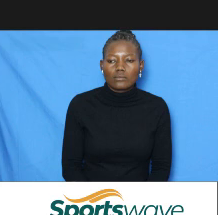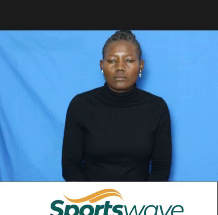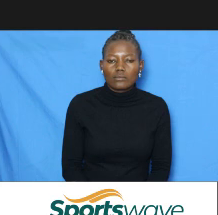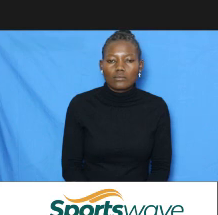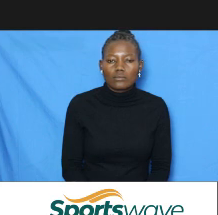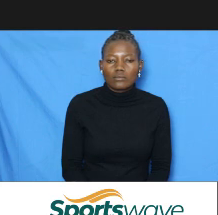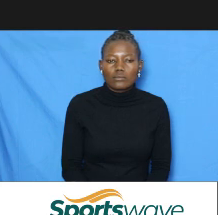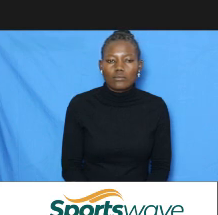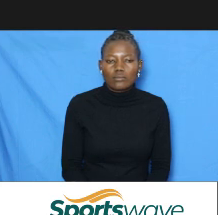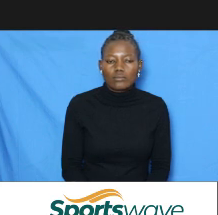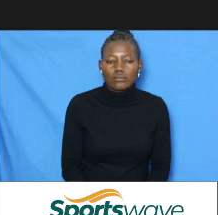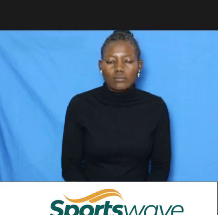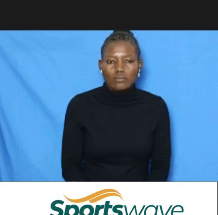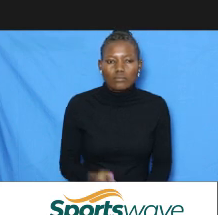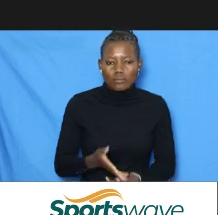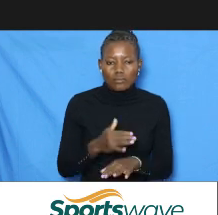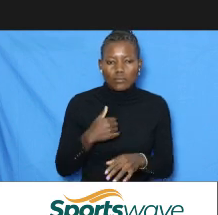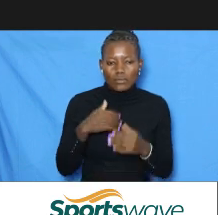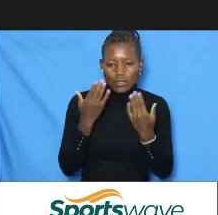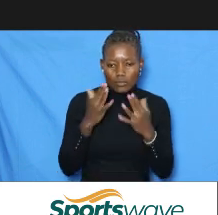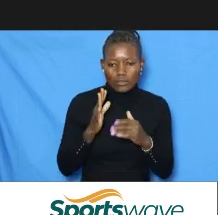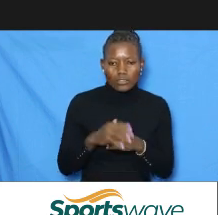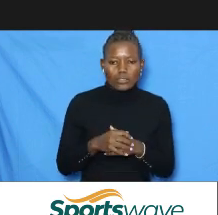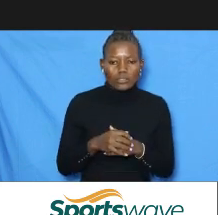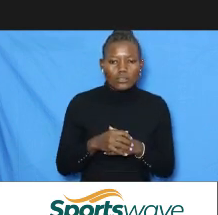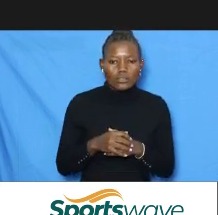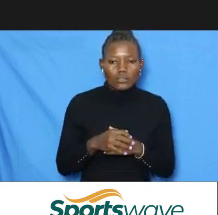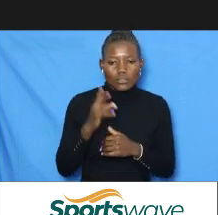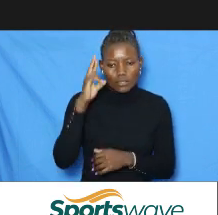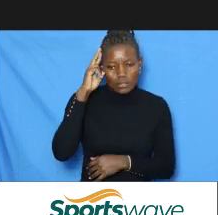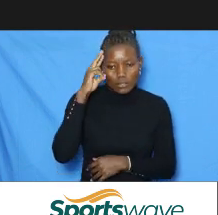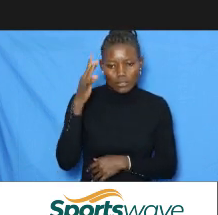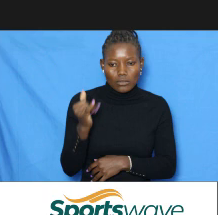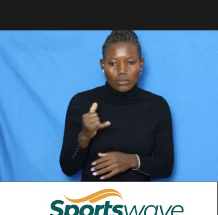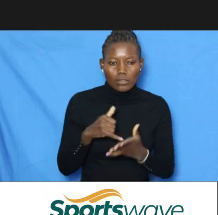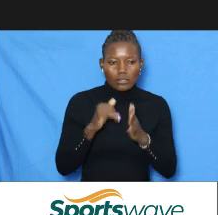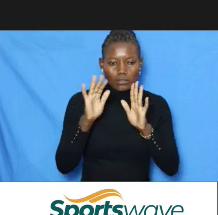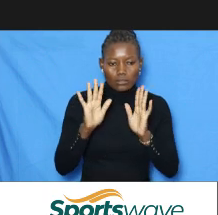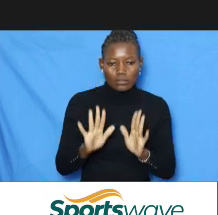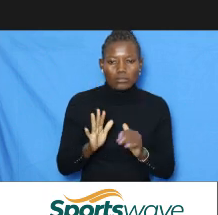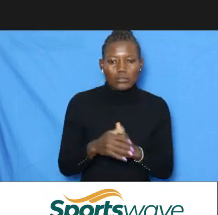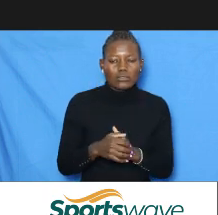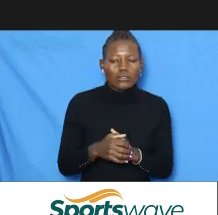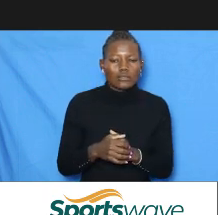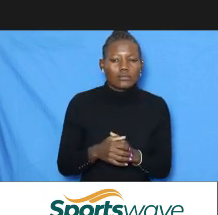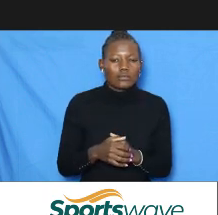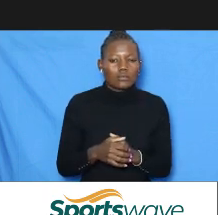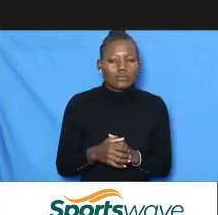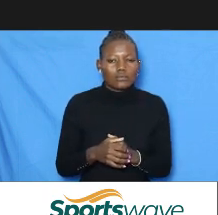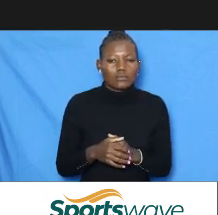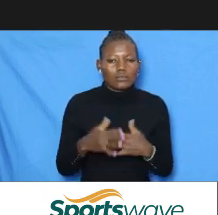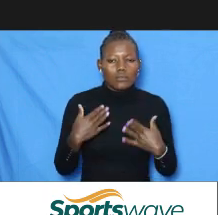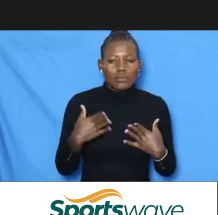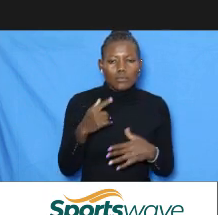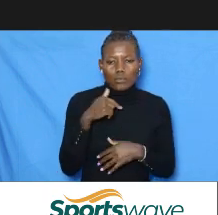And then also before I finish, Yes. the reason why it is important for us to educate is because for those who are going to